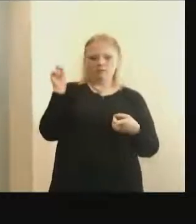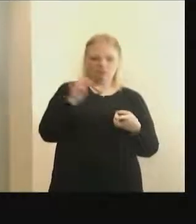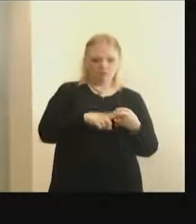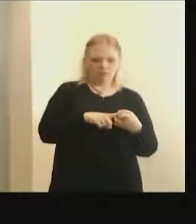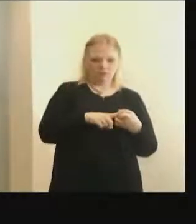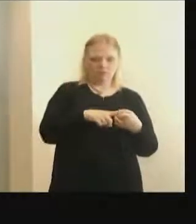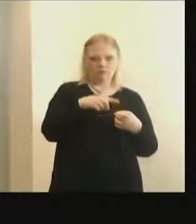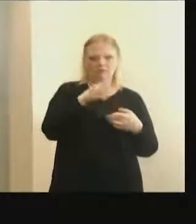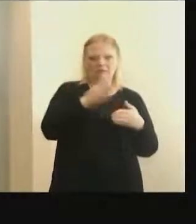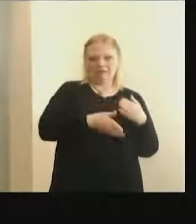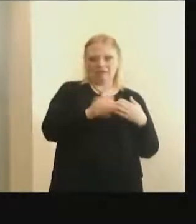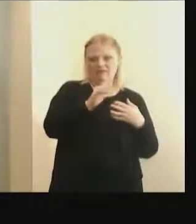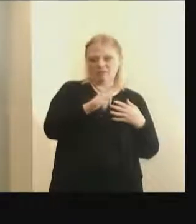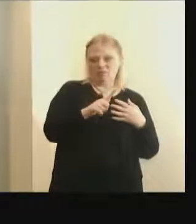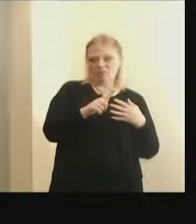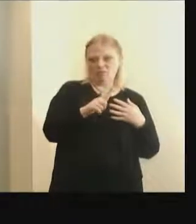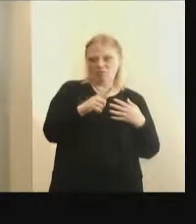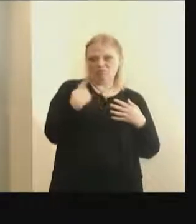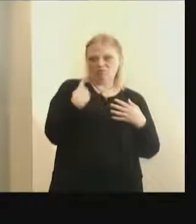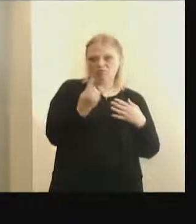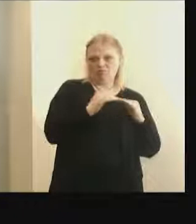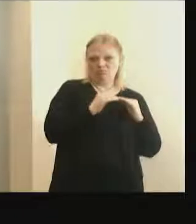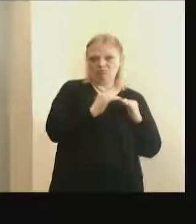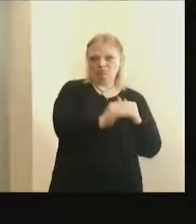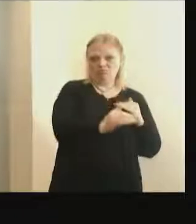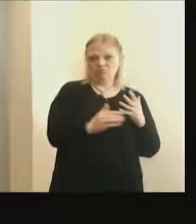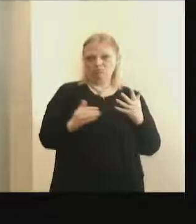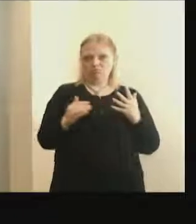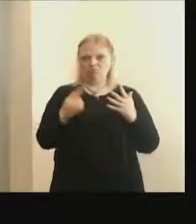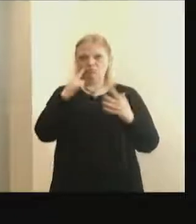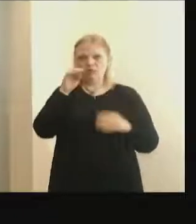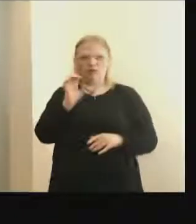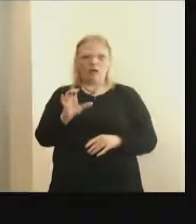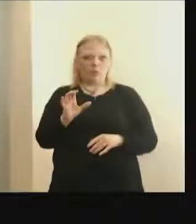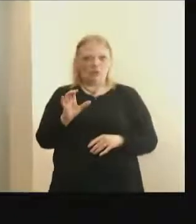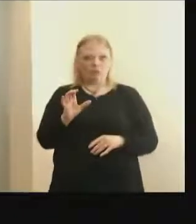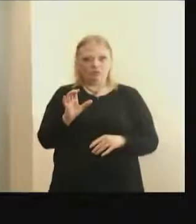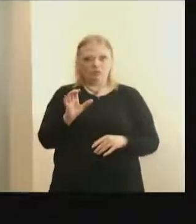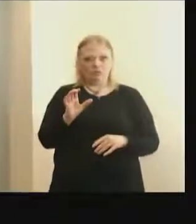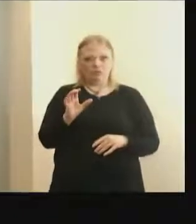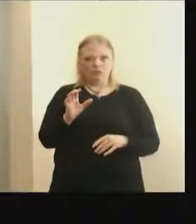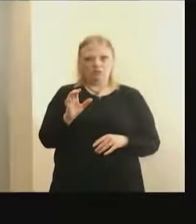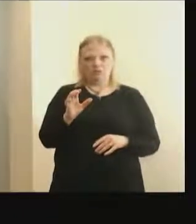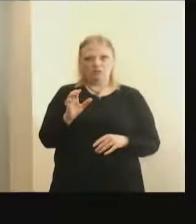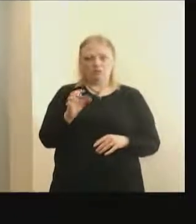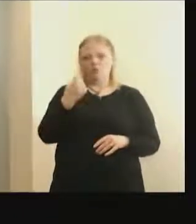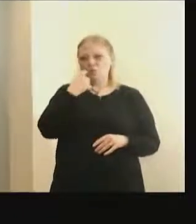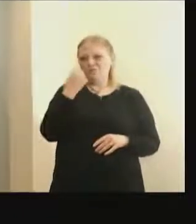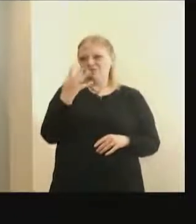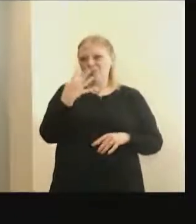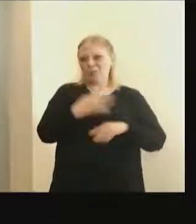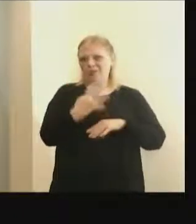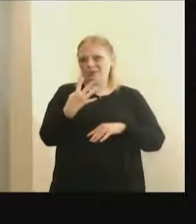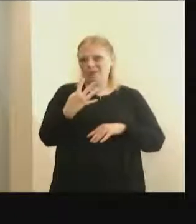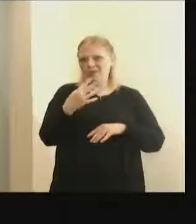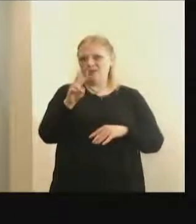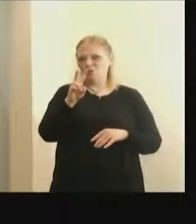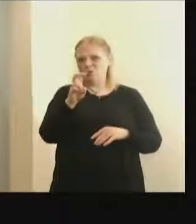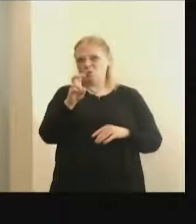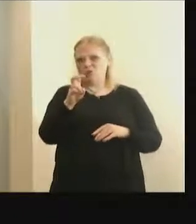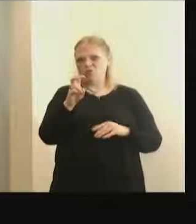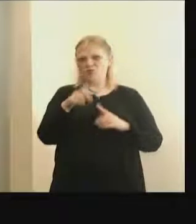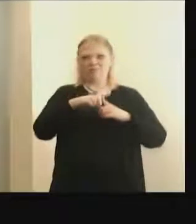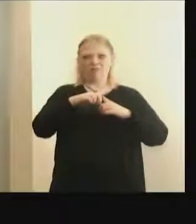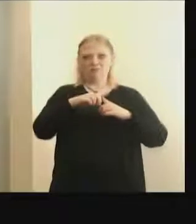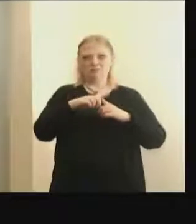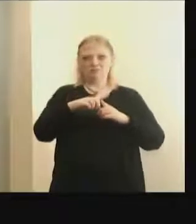April, and then we've stayed fairly static in Erie County the last 4 days with 200 plus patients